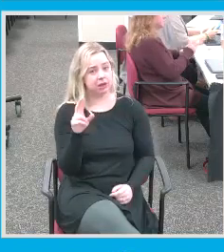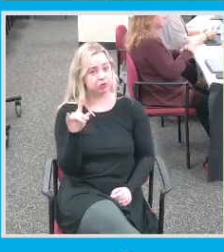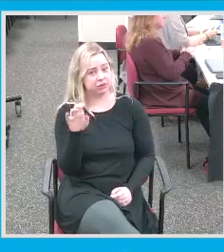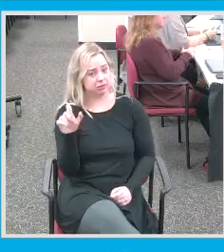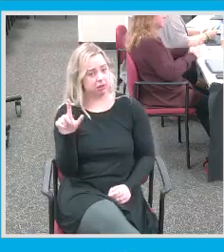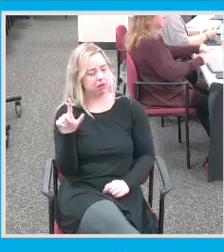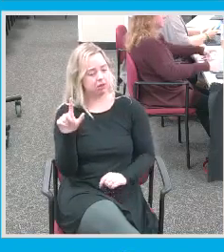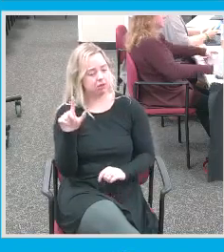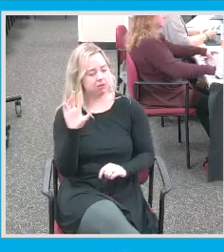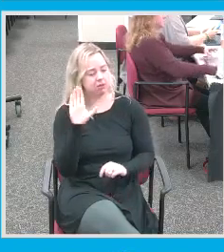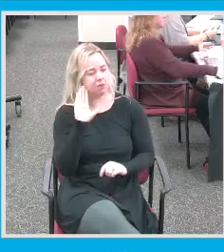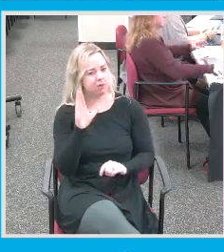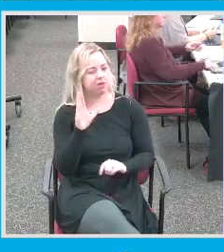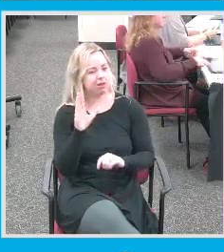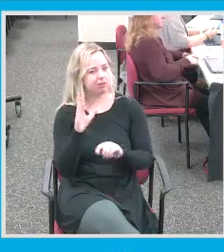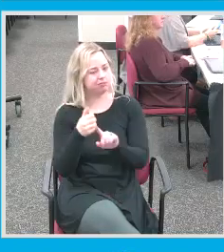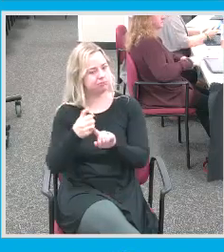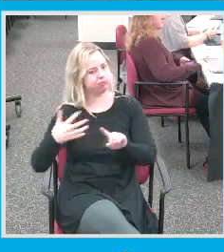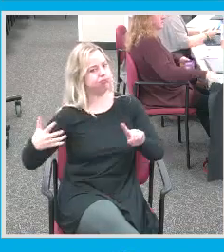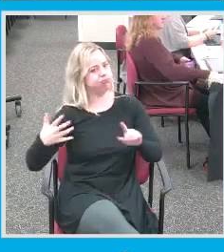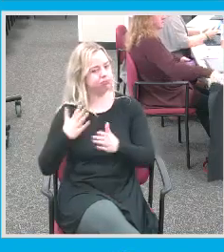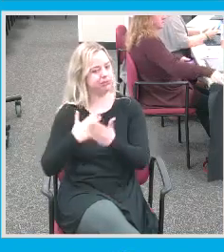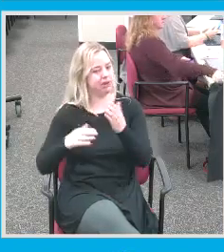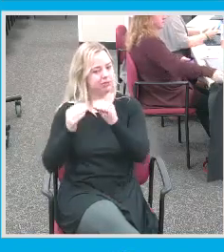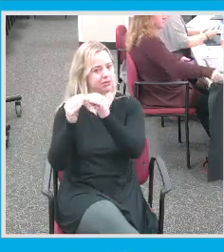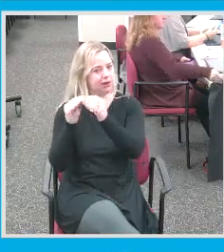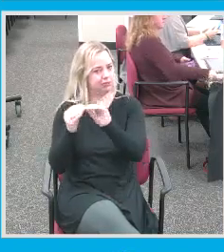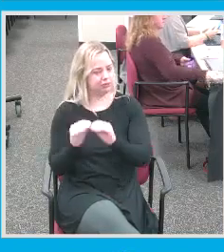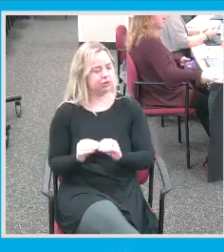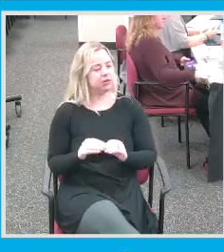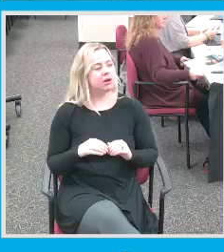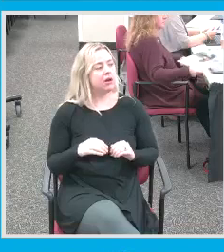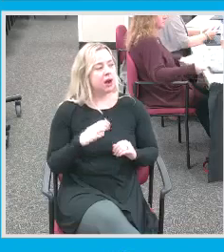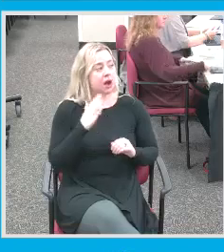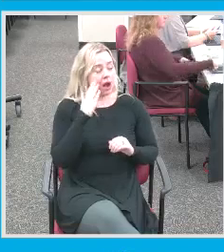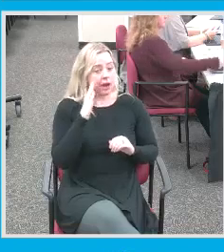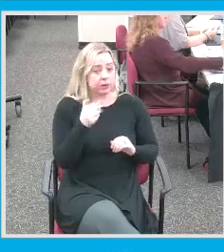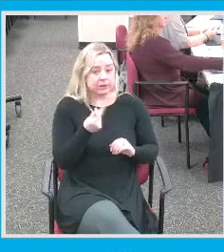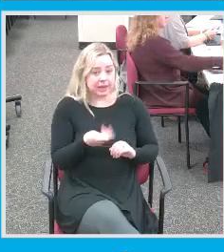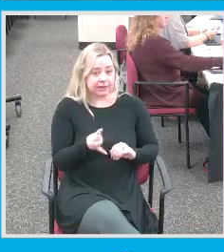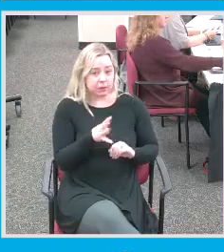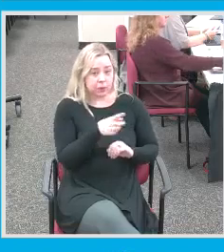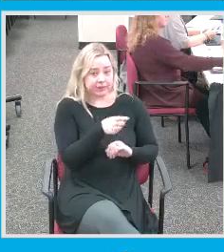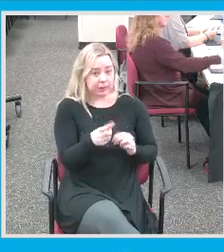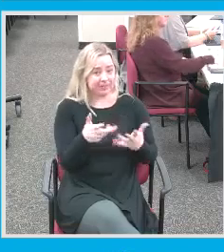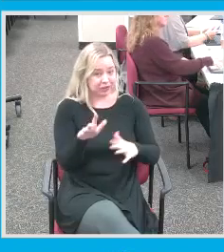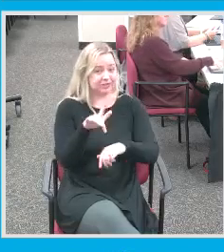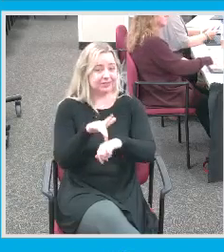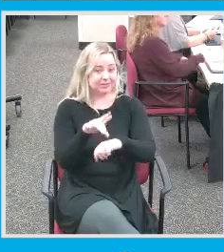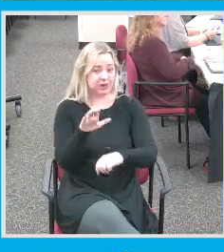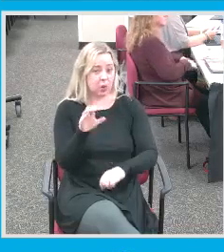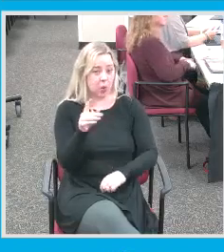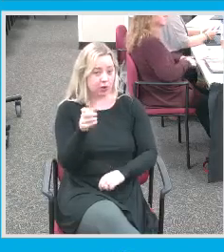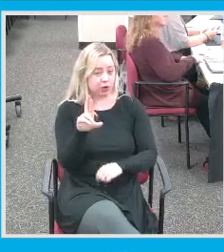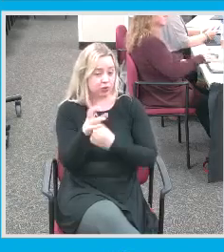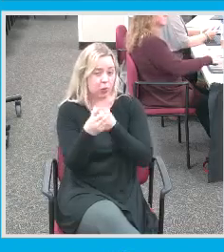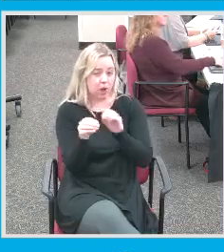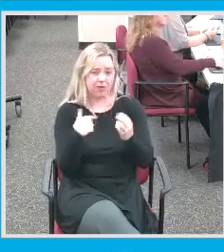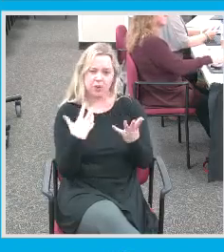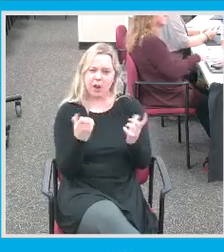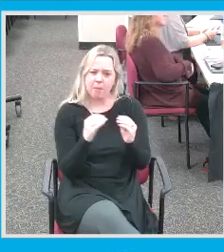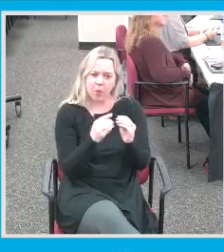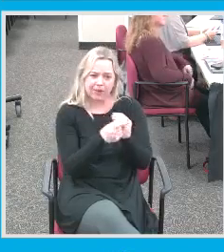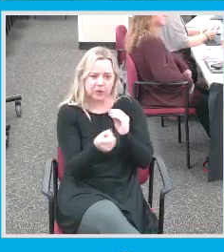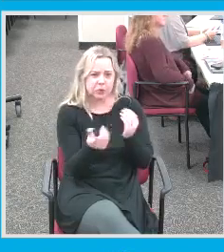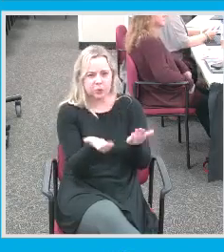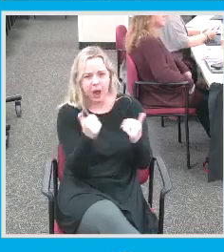Russell Kinsley is going to talk about than a tour of the coroner's office. So I know several of you have been there. and I'd love to have the rest of you come by and see what we do and how